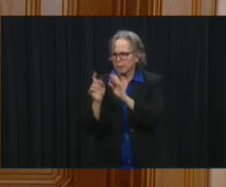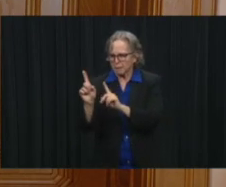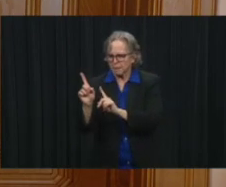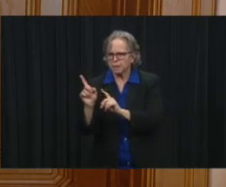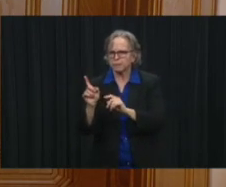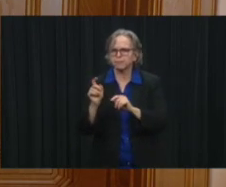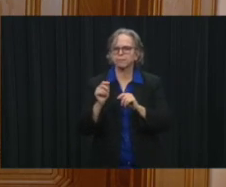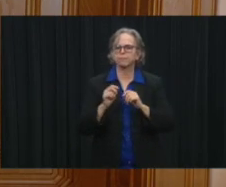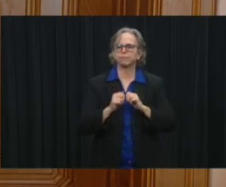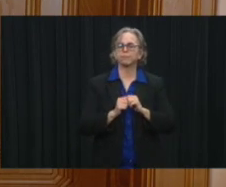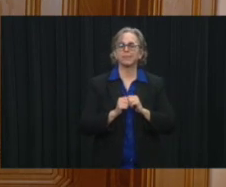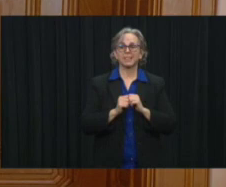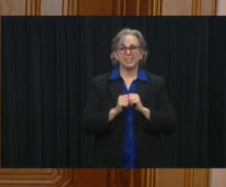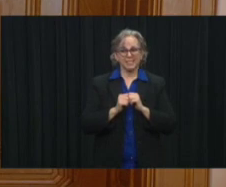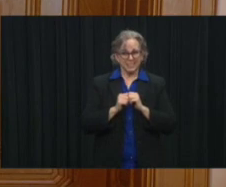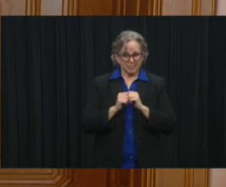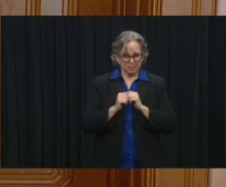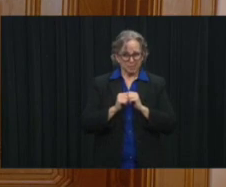throughout this